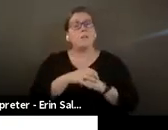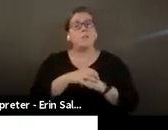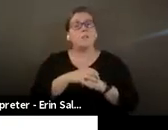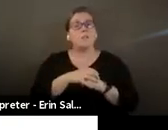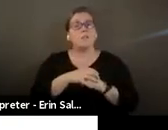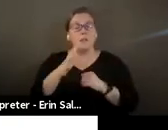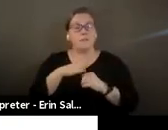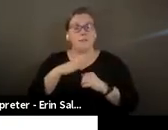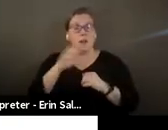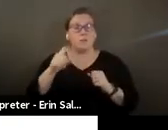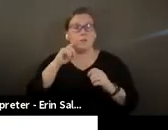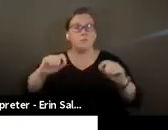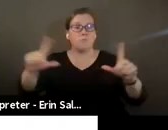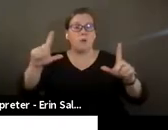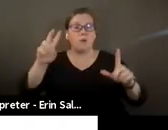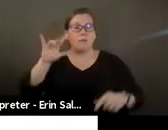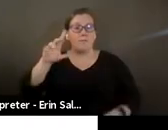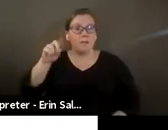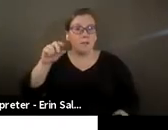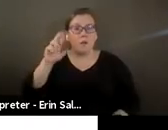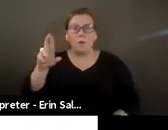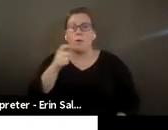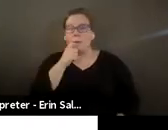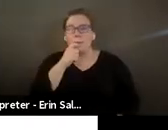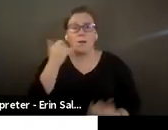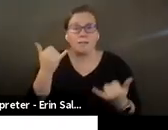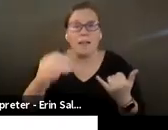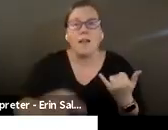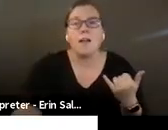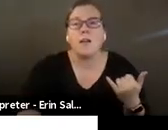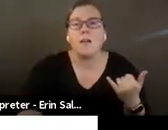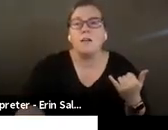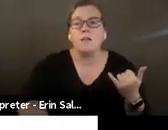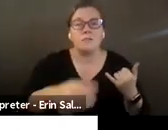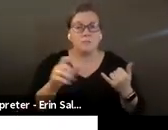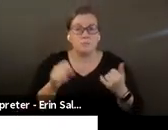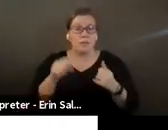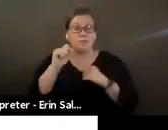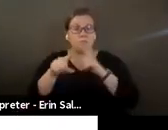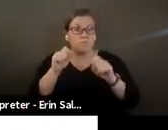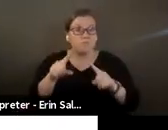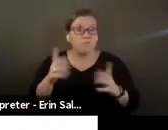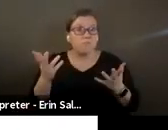free to turn on your video or unmute yourself at this time to ask any questions.